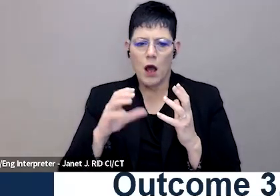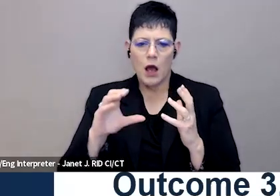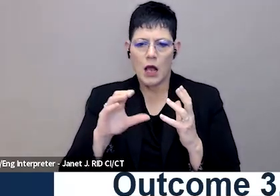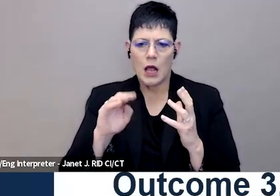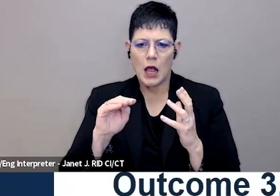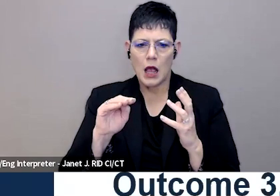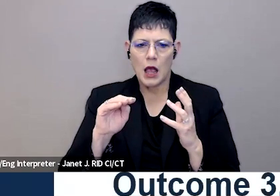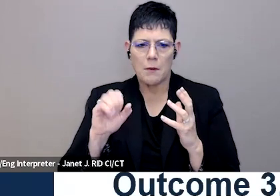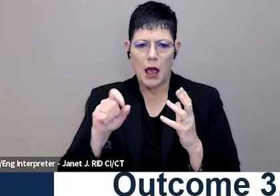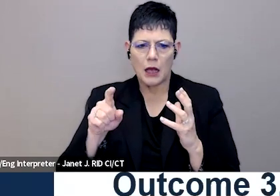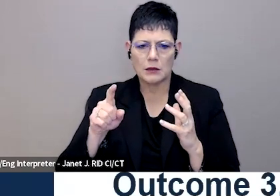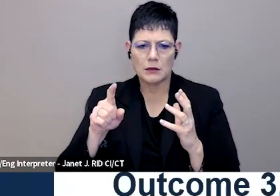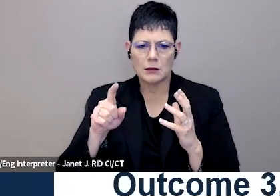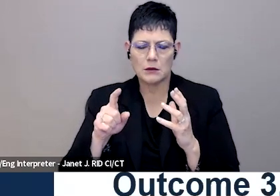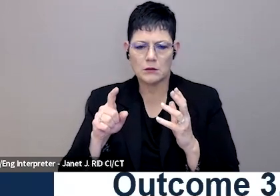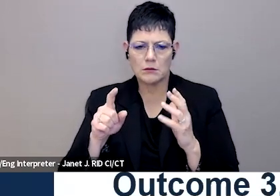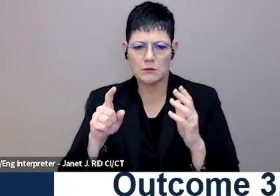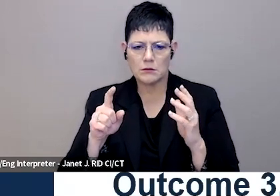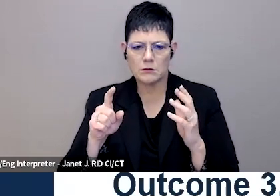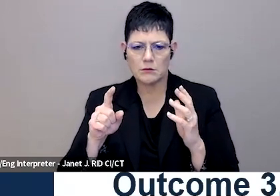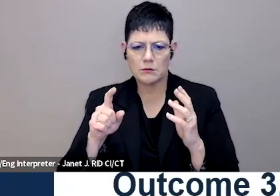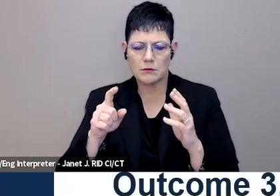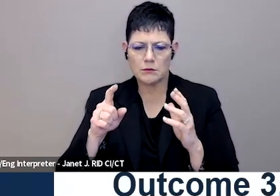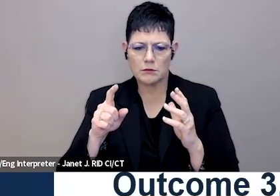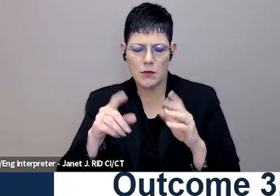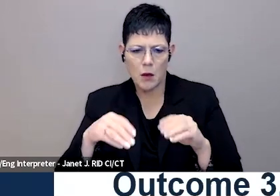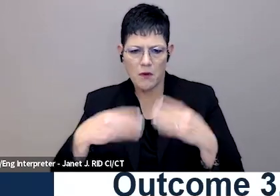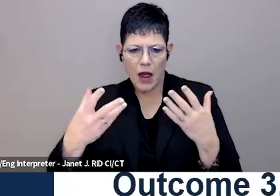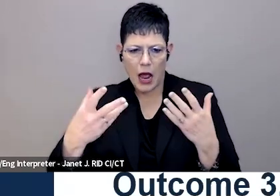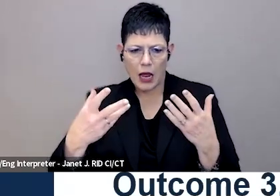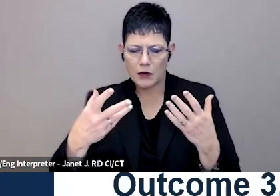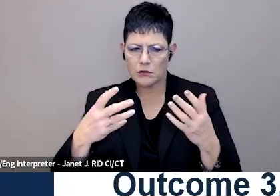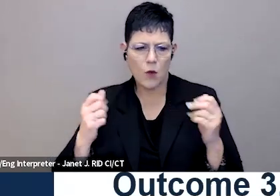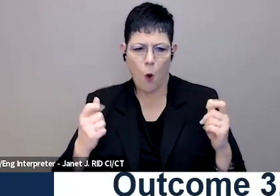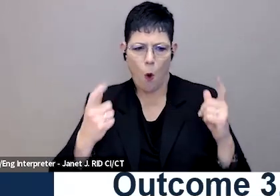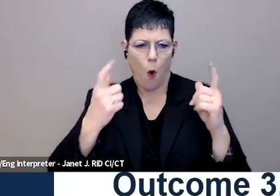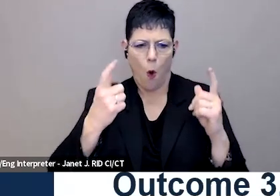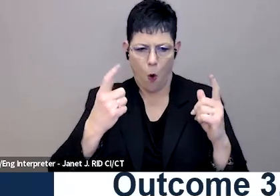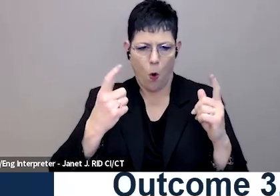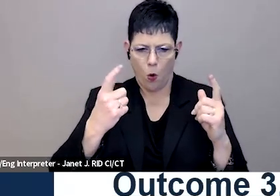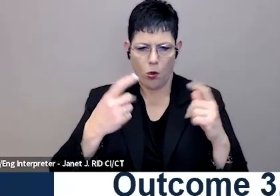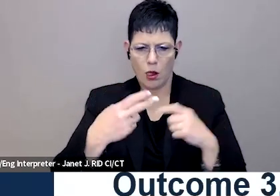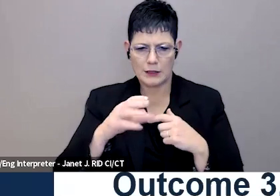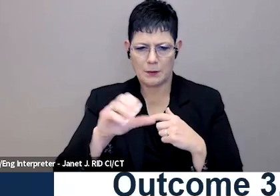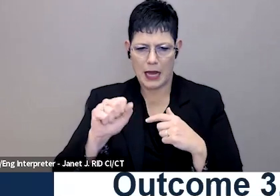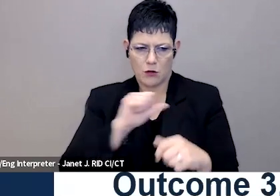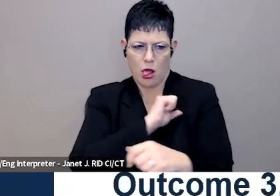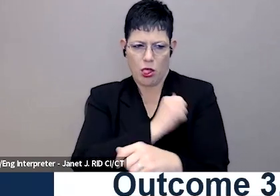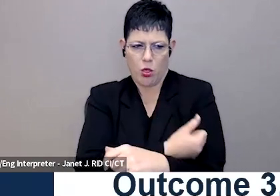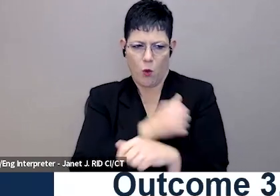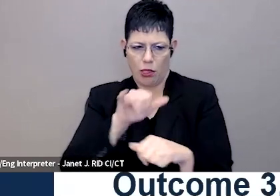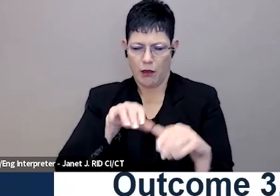CMS to expand this authority to all Medicaid HCBS authorities